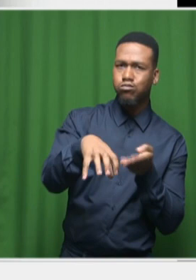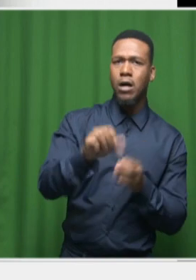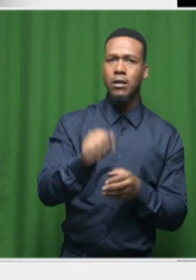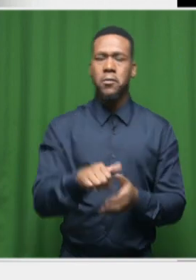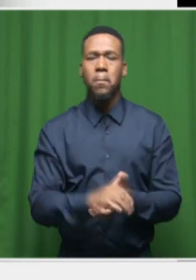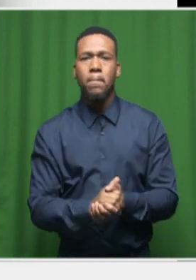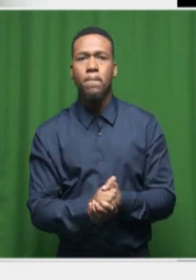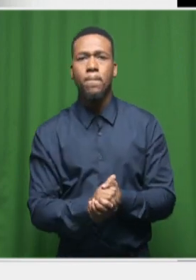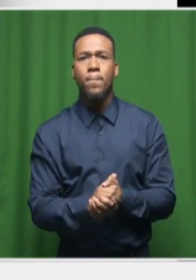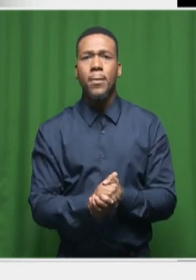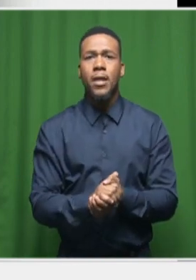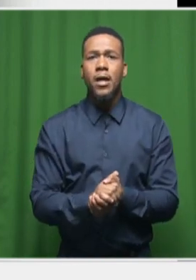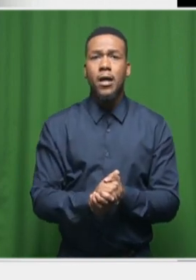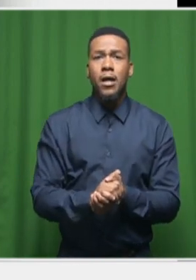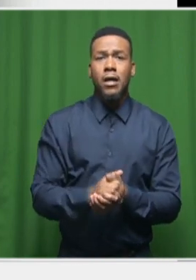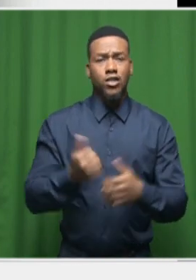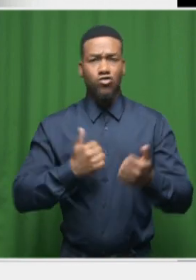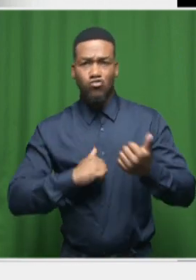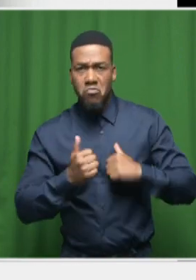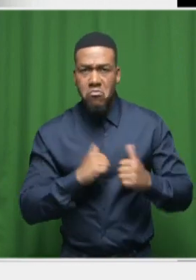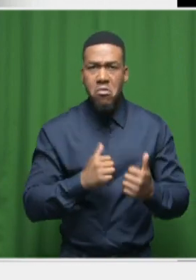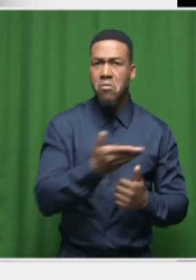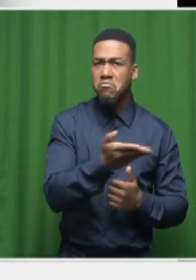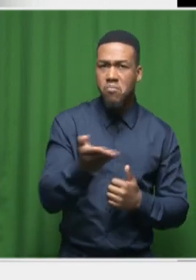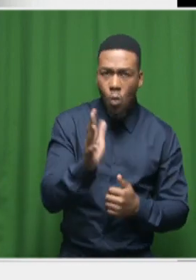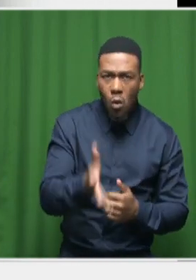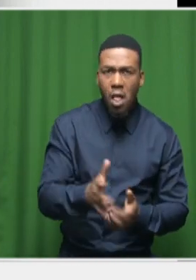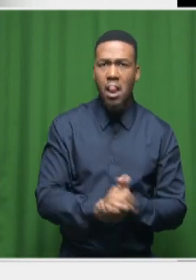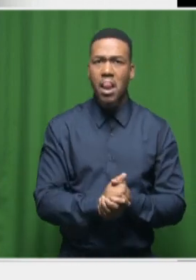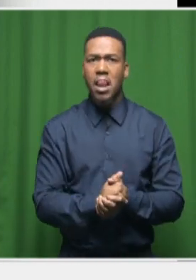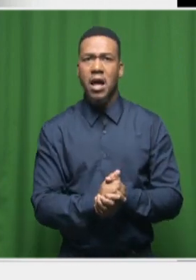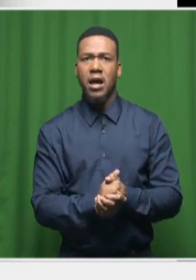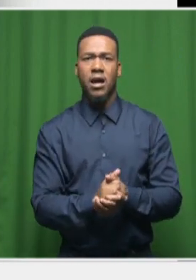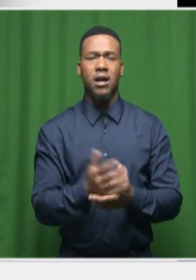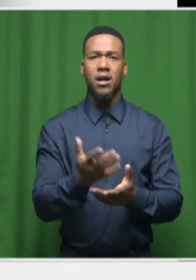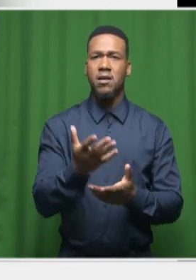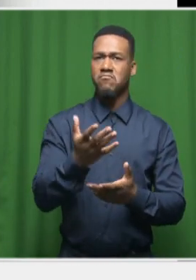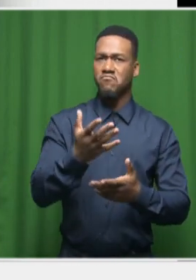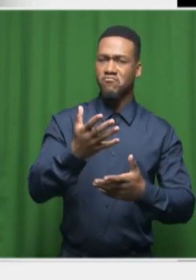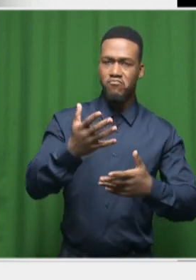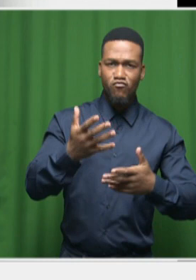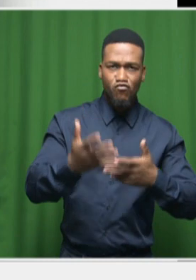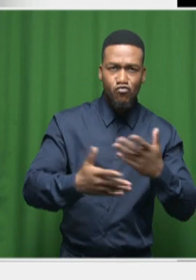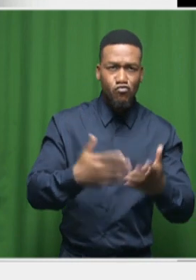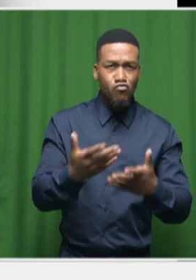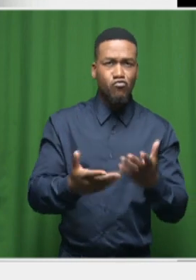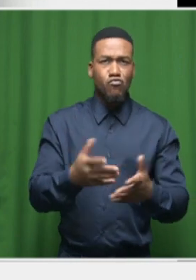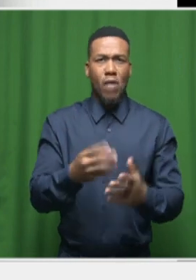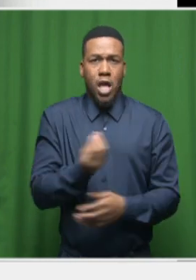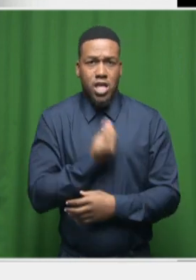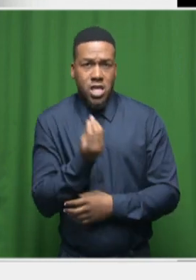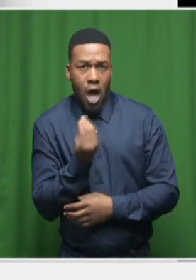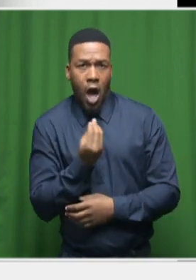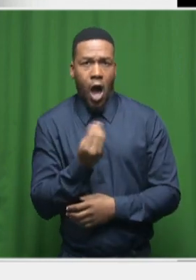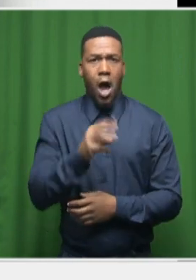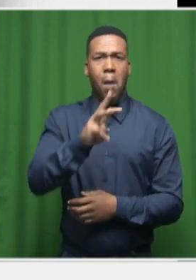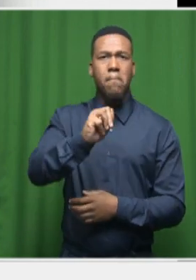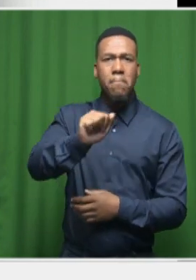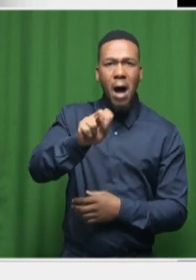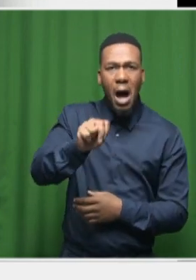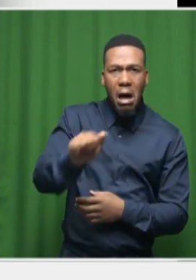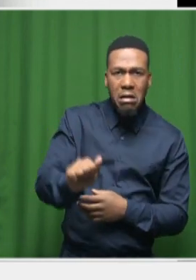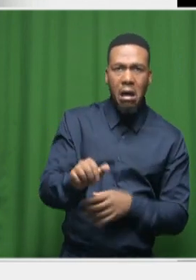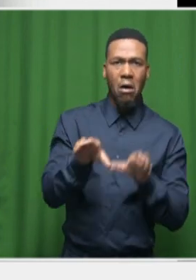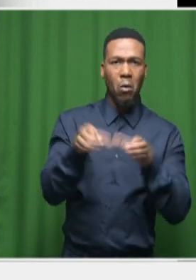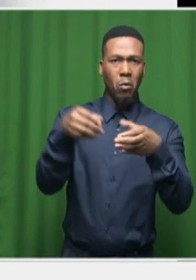plays and theatre, and we've got Bika's Mana and Nadan Mafundo. I don't know if you know them, a young group, local